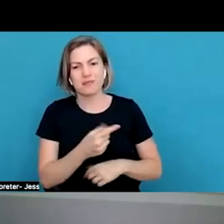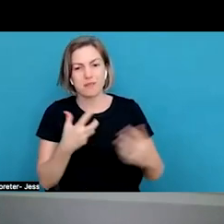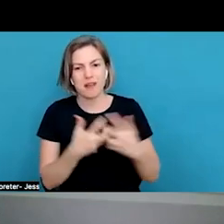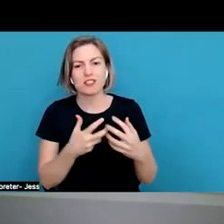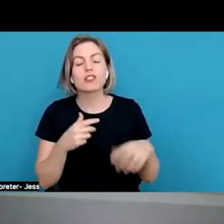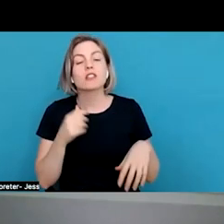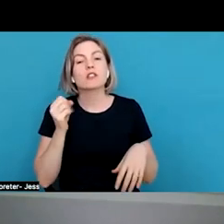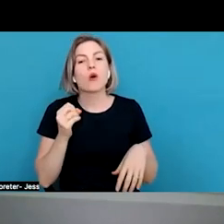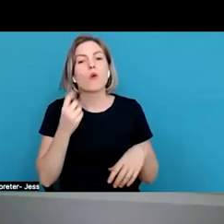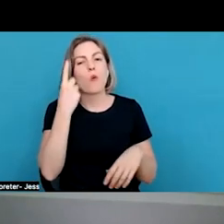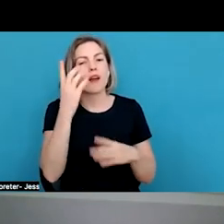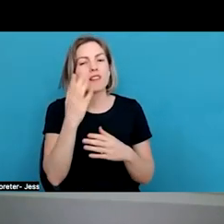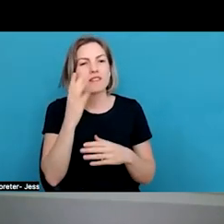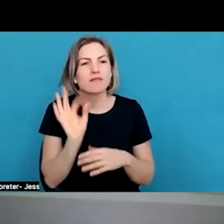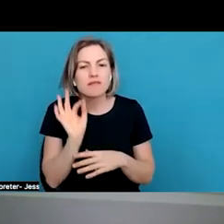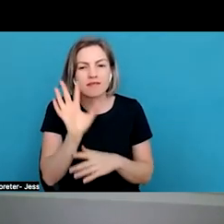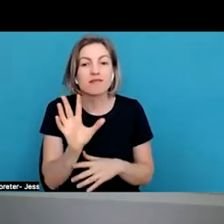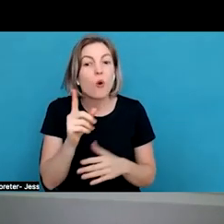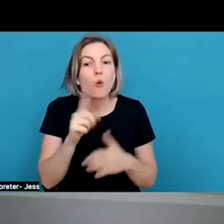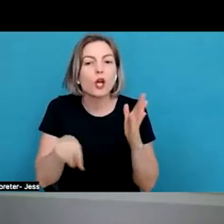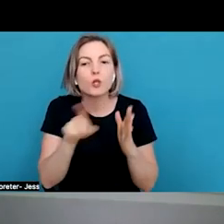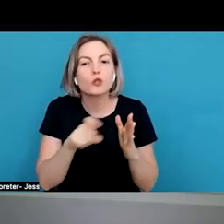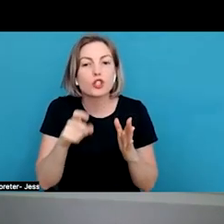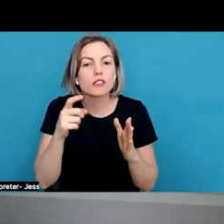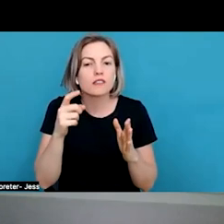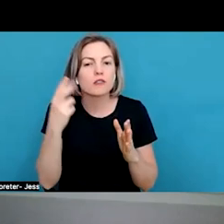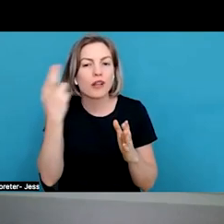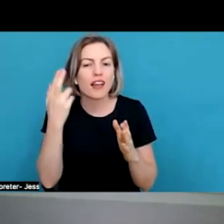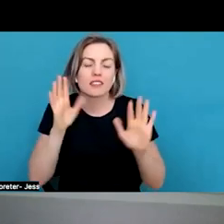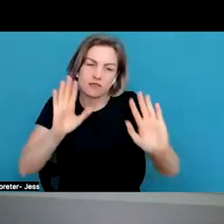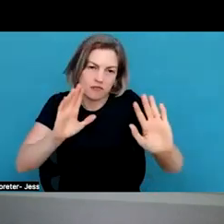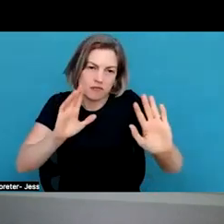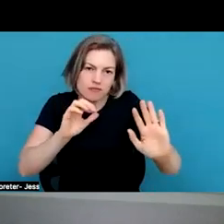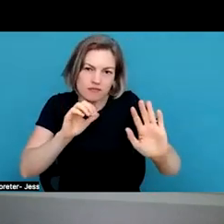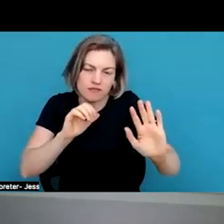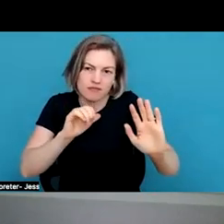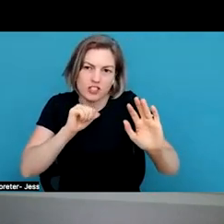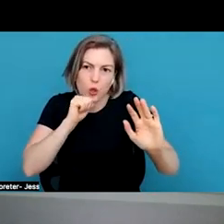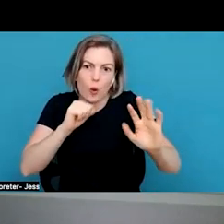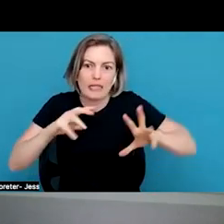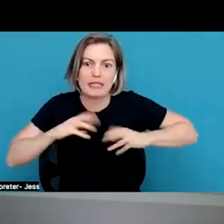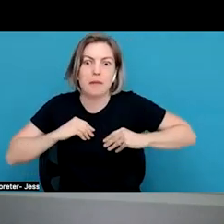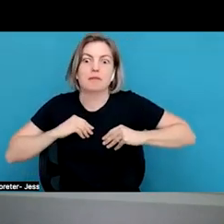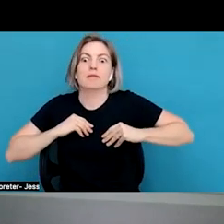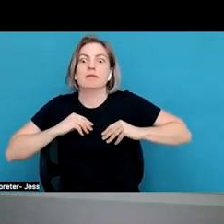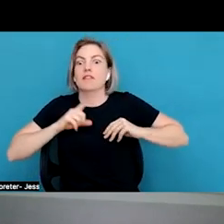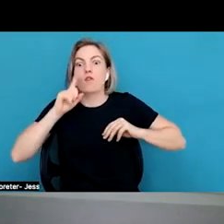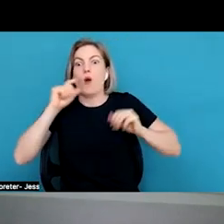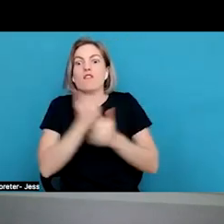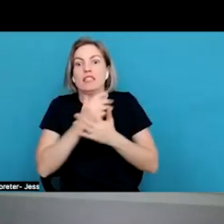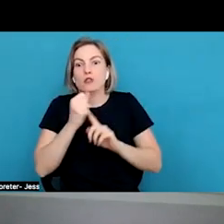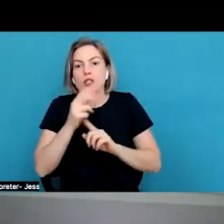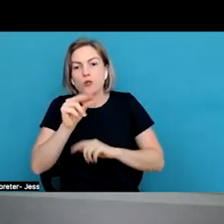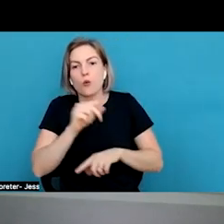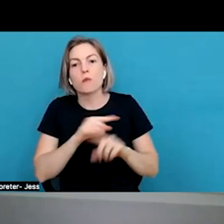one grain of salt you need to take this with, and maybe everybody knows this, they don't, they should. It's pretty lucky that